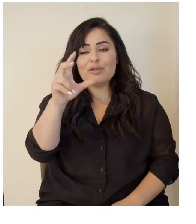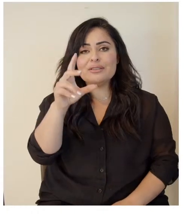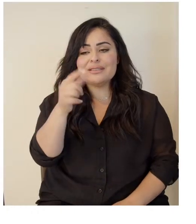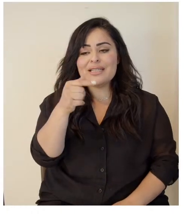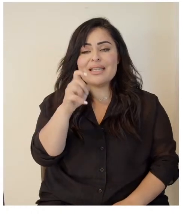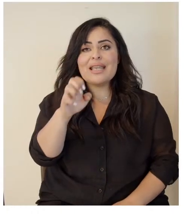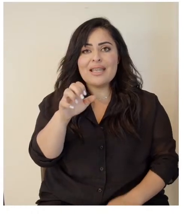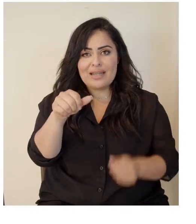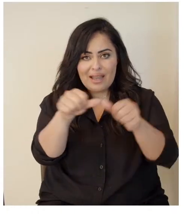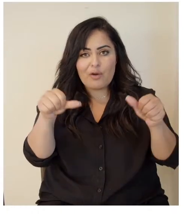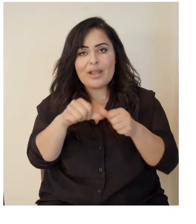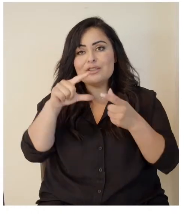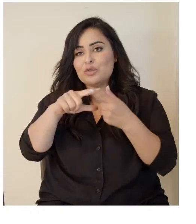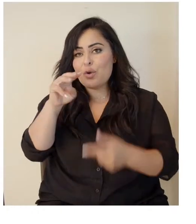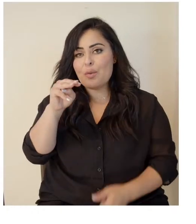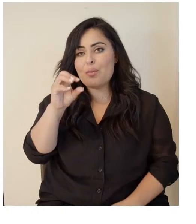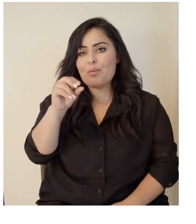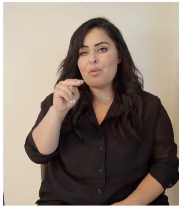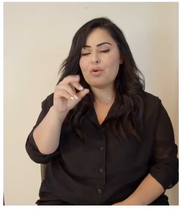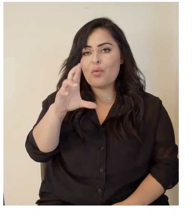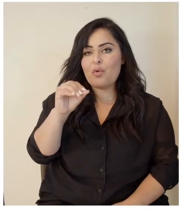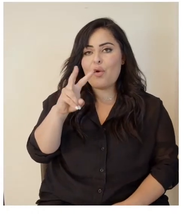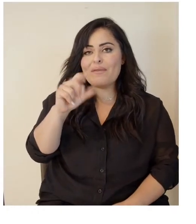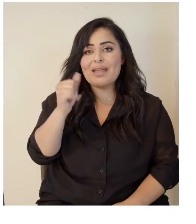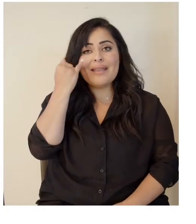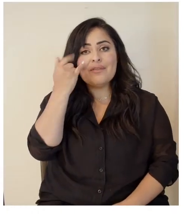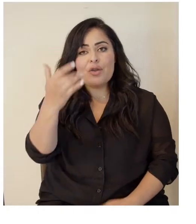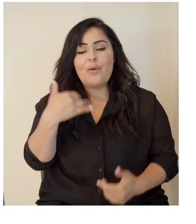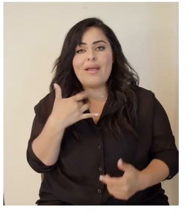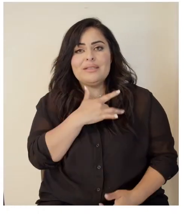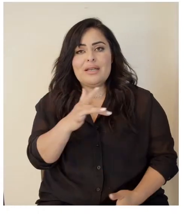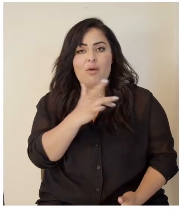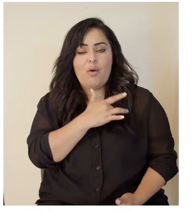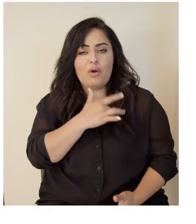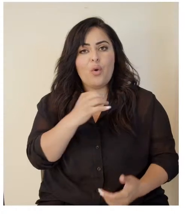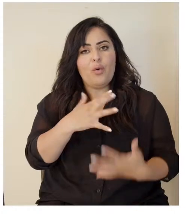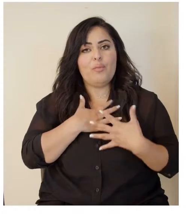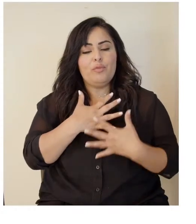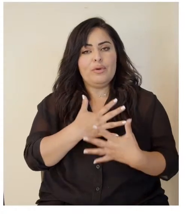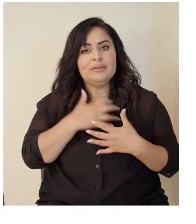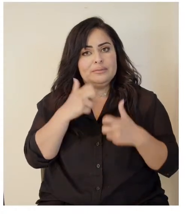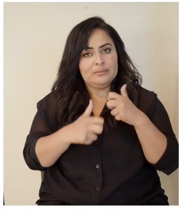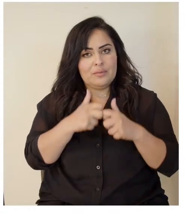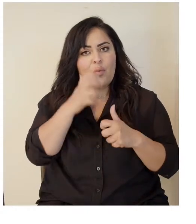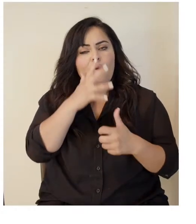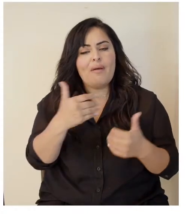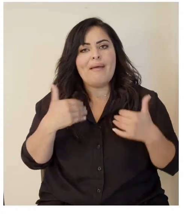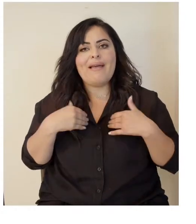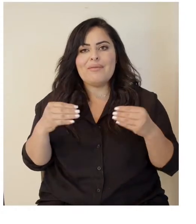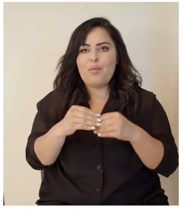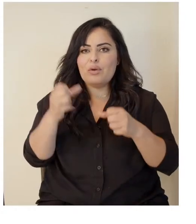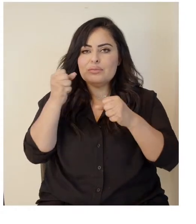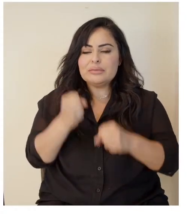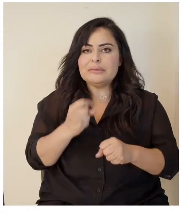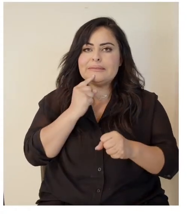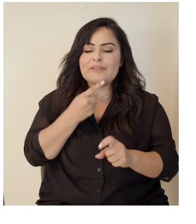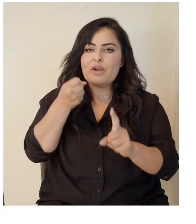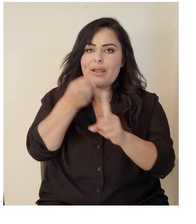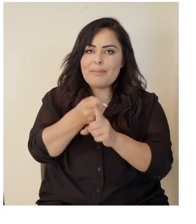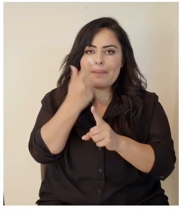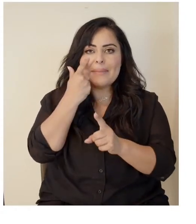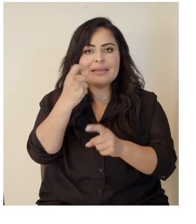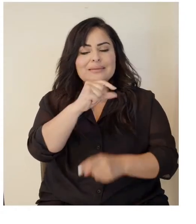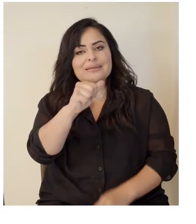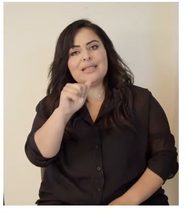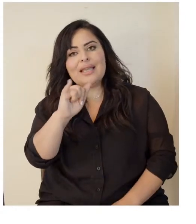Monrovia. Folks who have existing cardiac issues and or respiratory issues can expect to have significant impacts because the current air